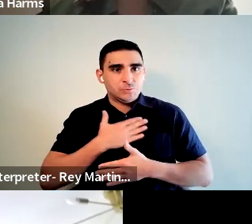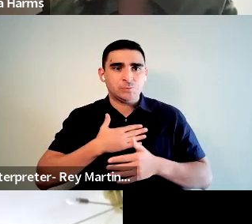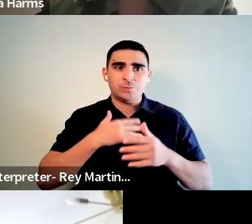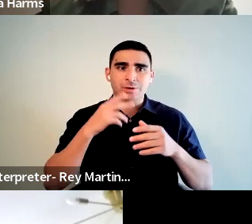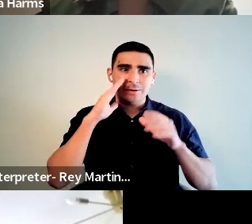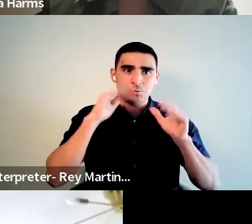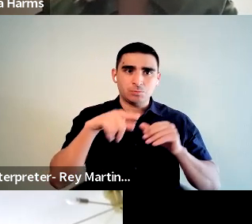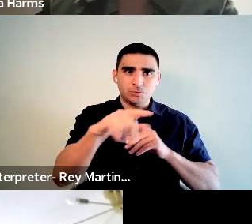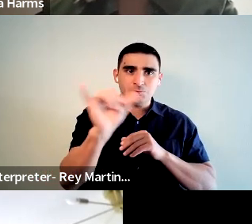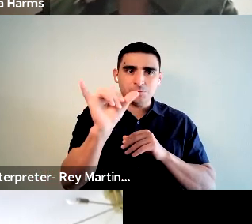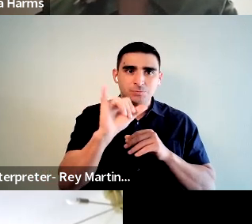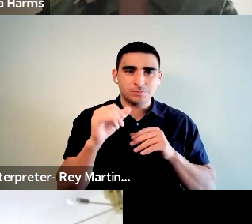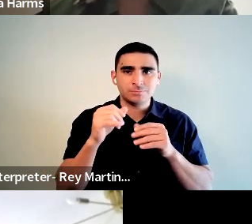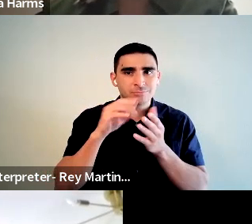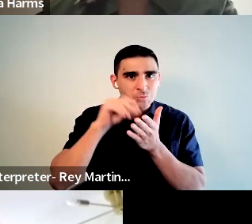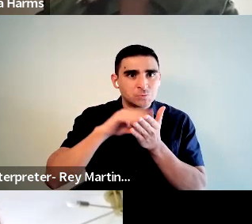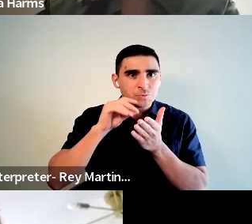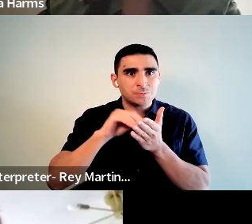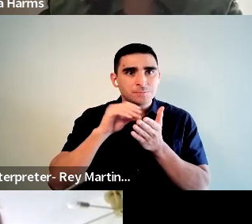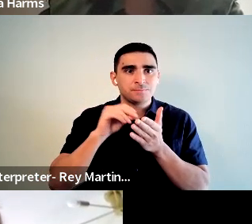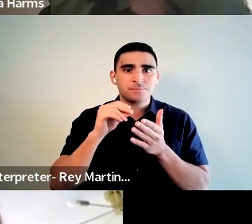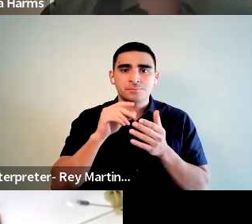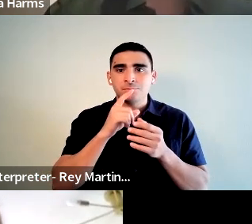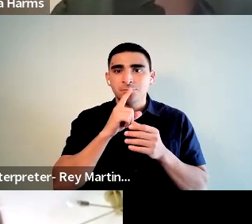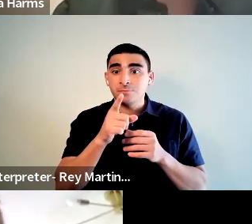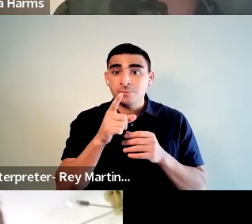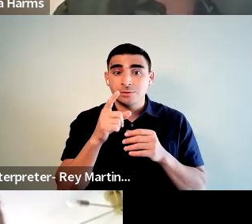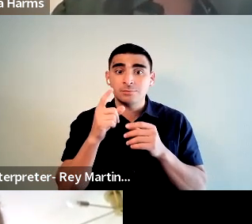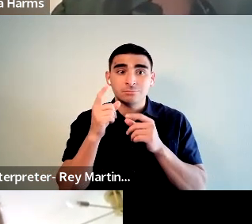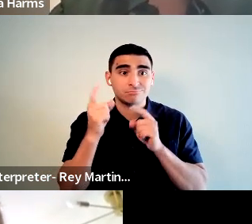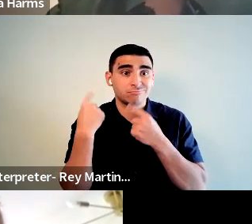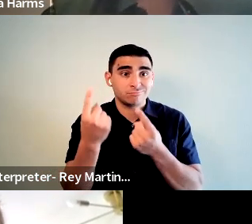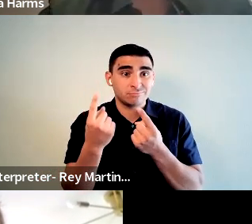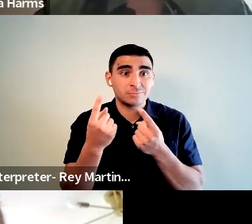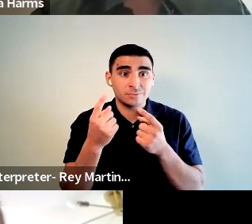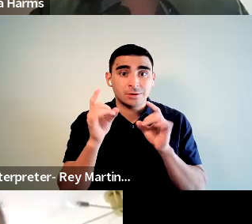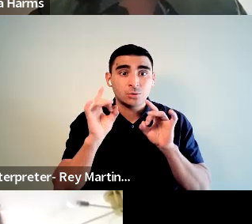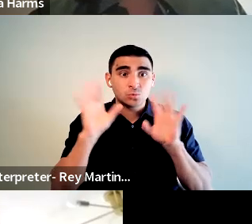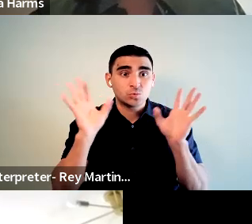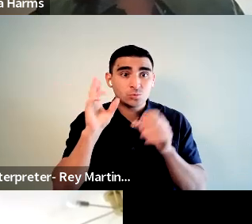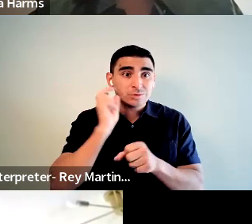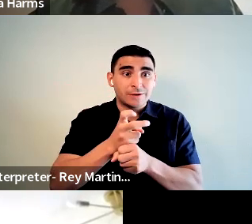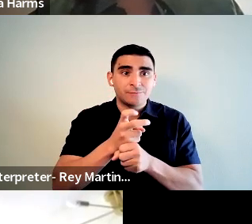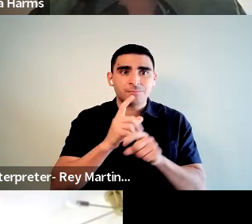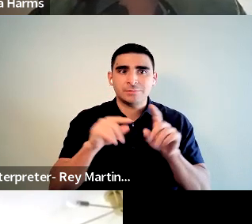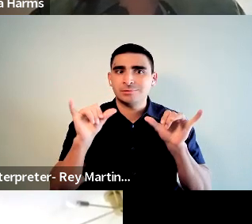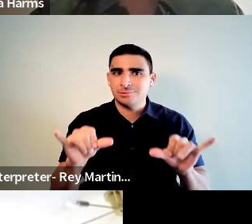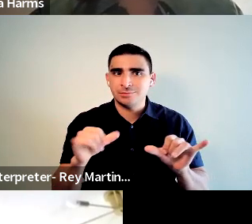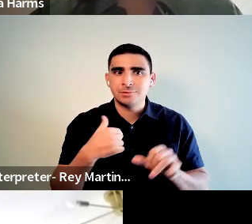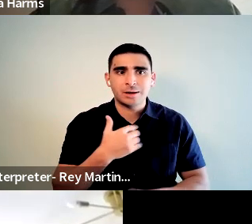I've enjoyed it, even though it's been a little intense a few times.